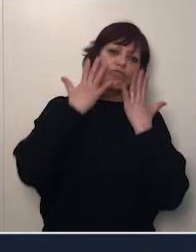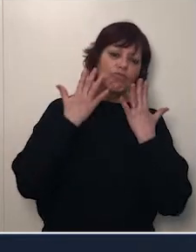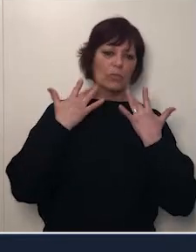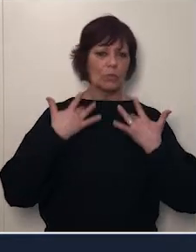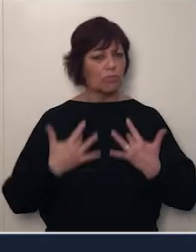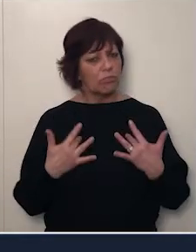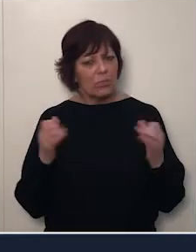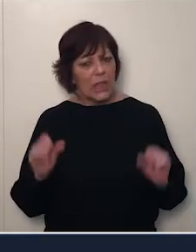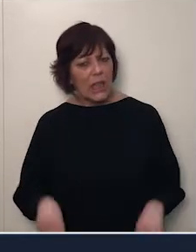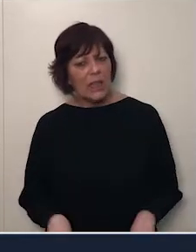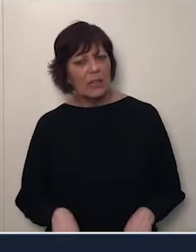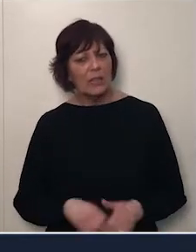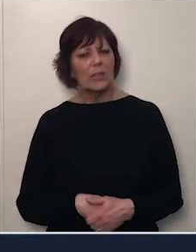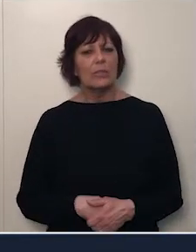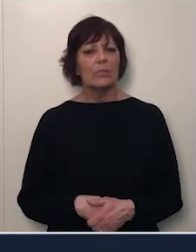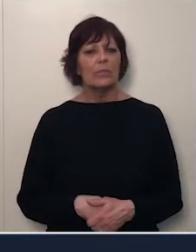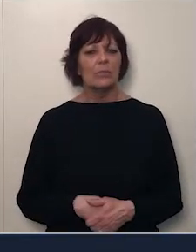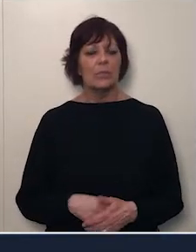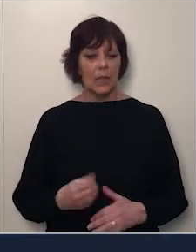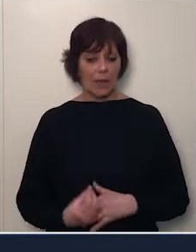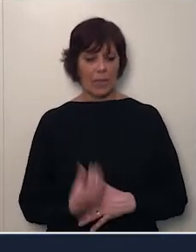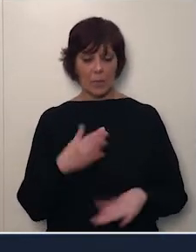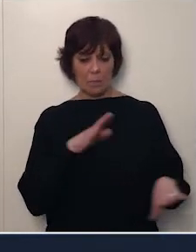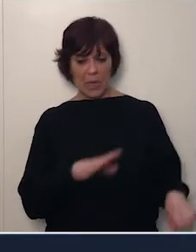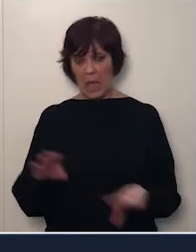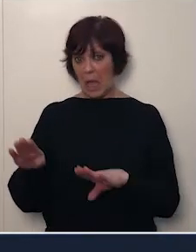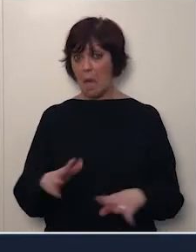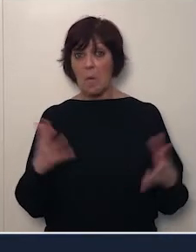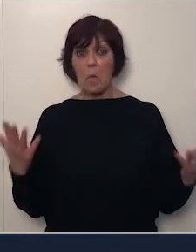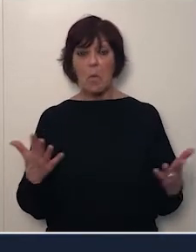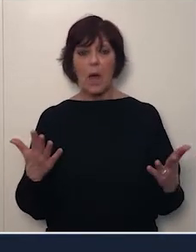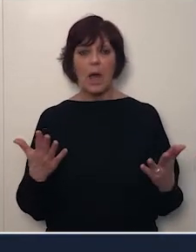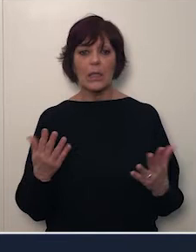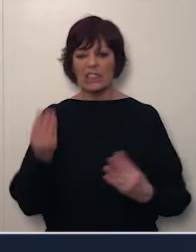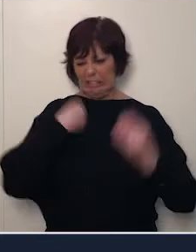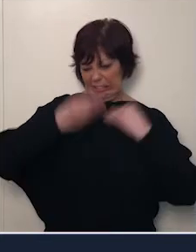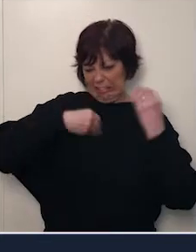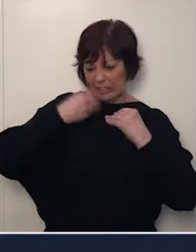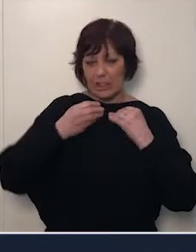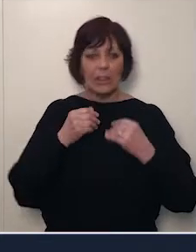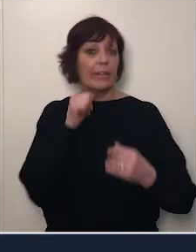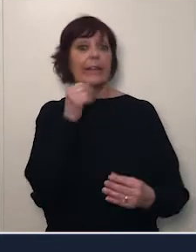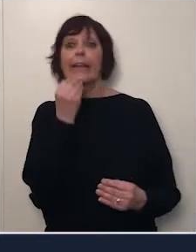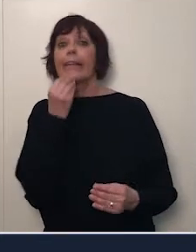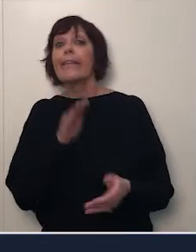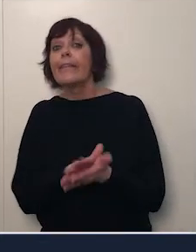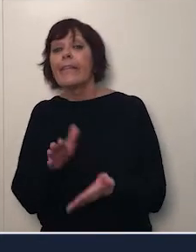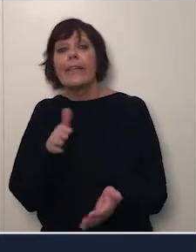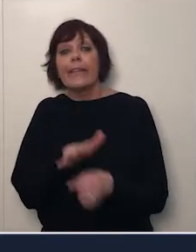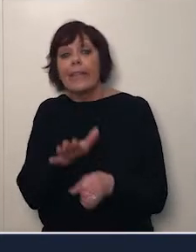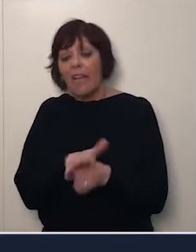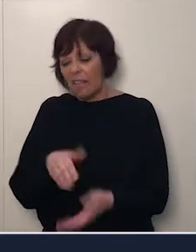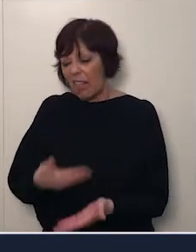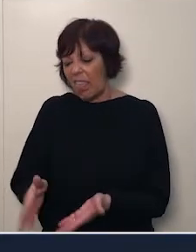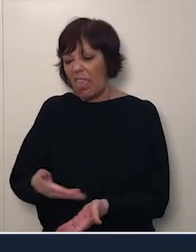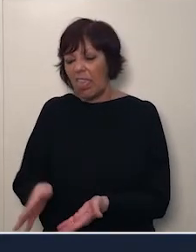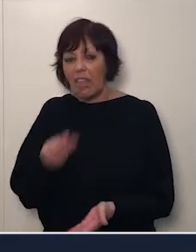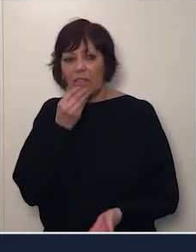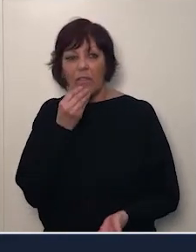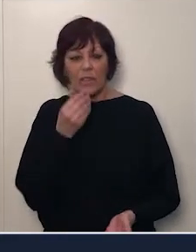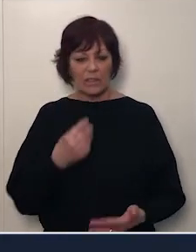feeling rage, sadness or depression. Effects on your behavior can include overeating or